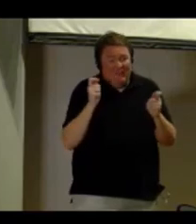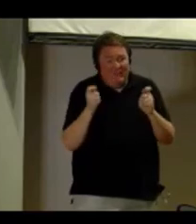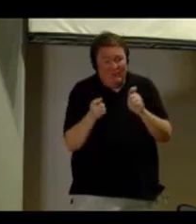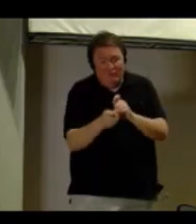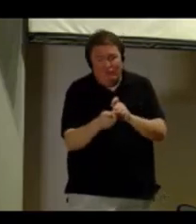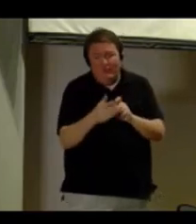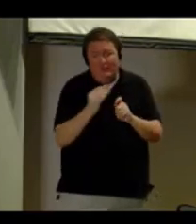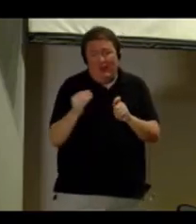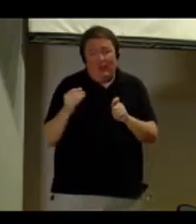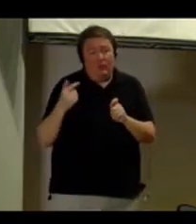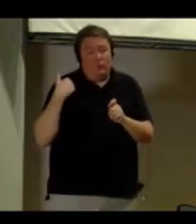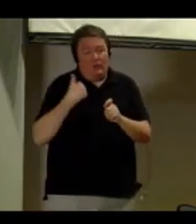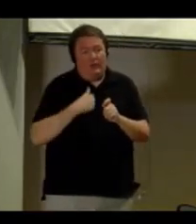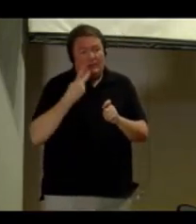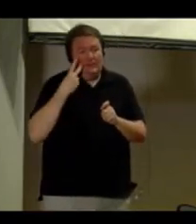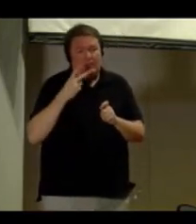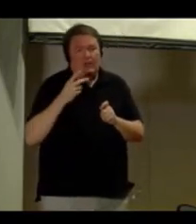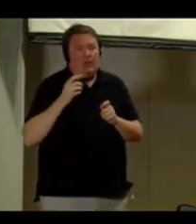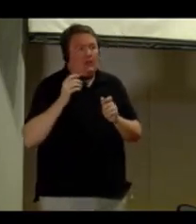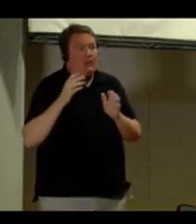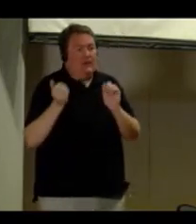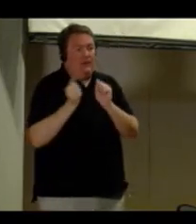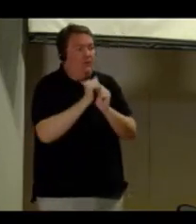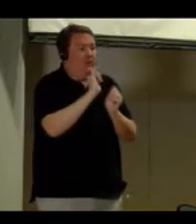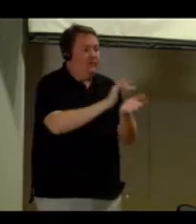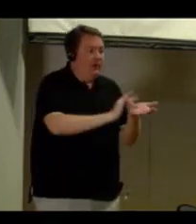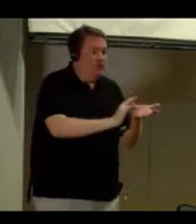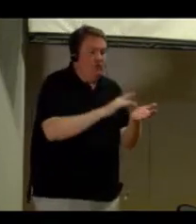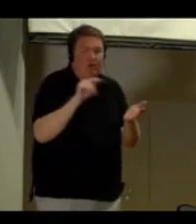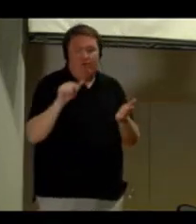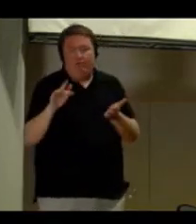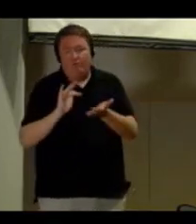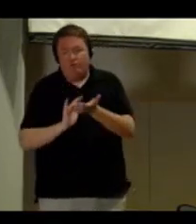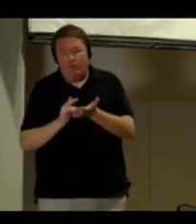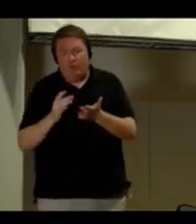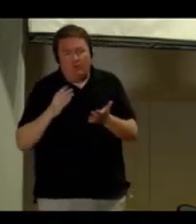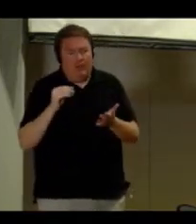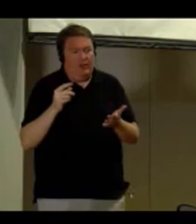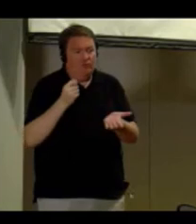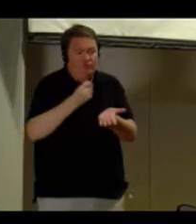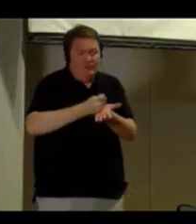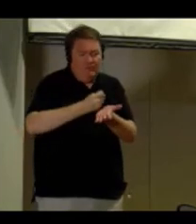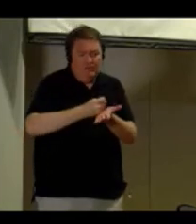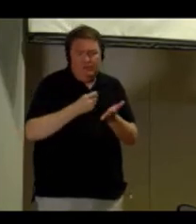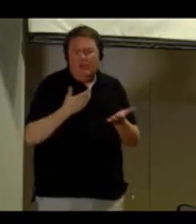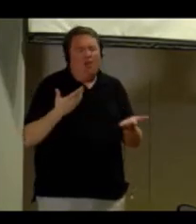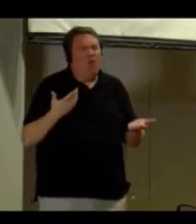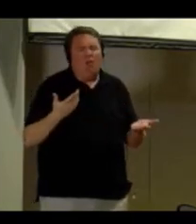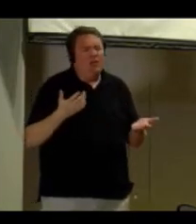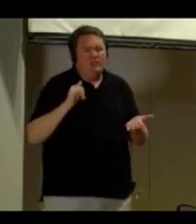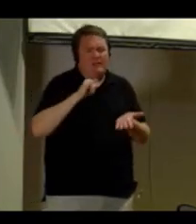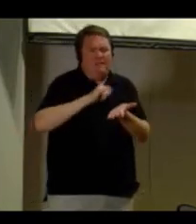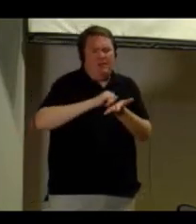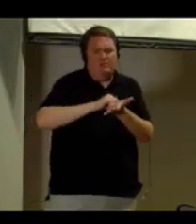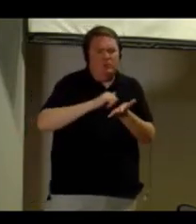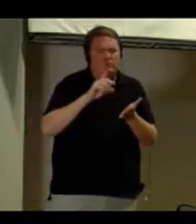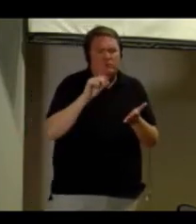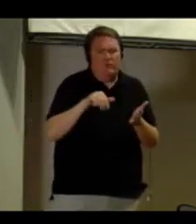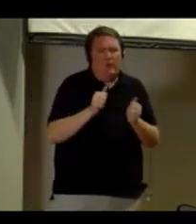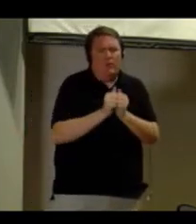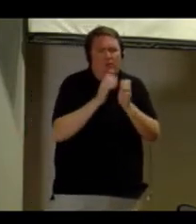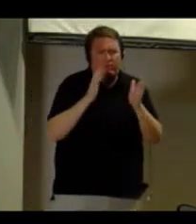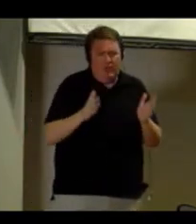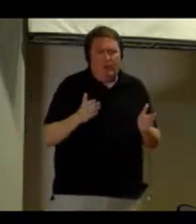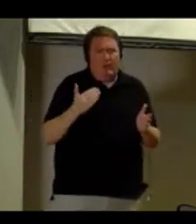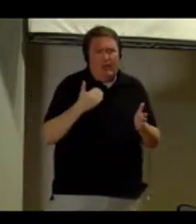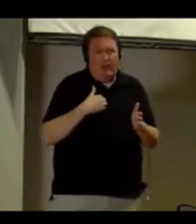drugs and against treatment regimes and so on. And that's an impossible thing to do unless you have systematic